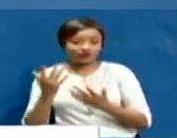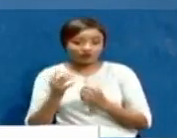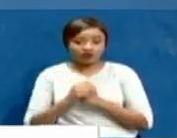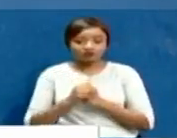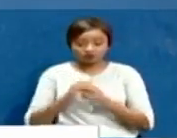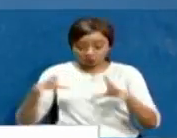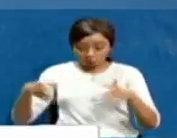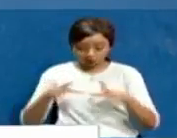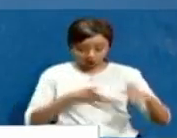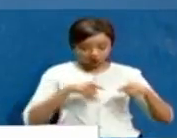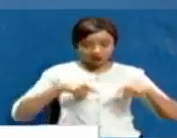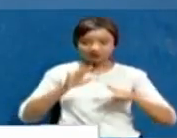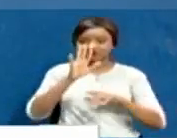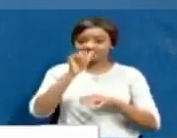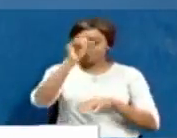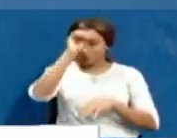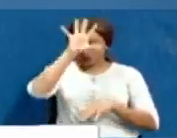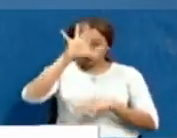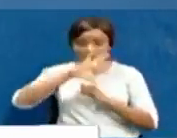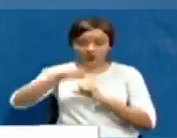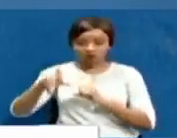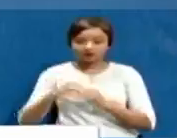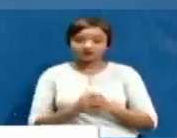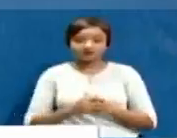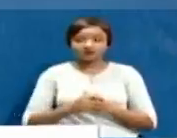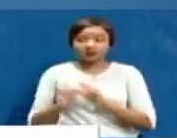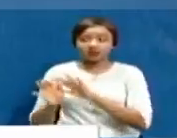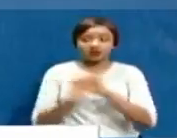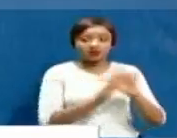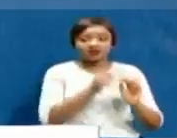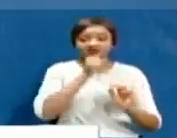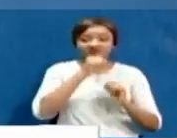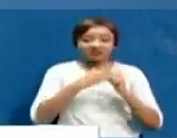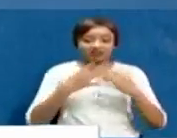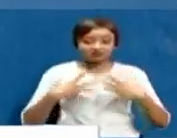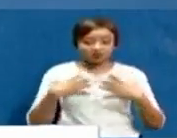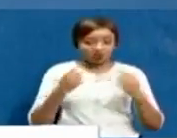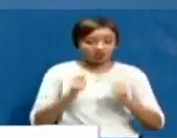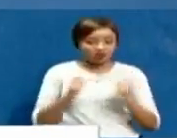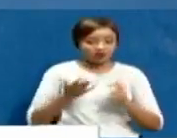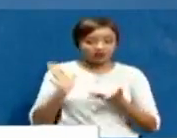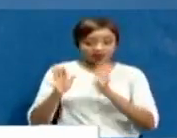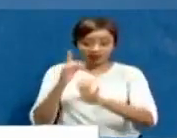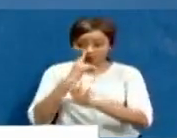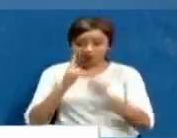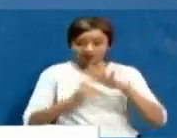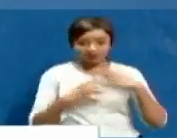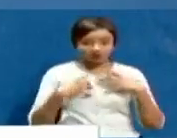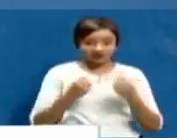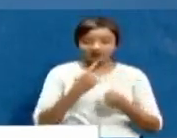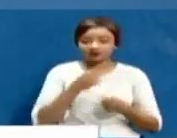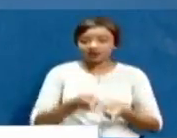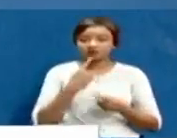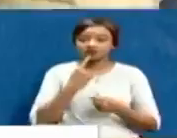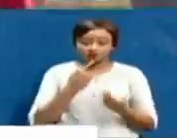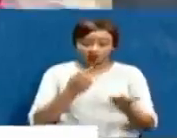recorded as community deaths from Kiambu County. 58 more patients were, however, discharged after full recovery. The Ministry of Health has